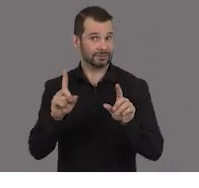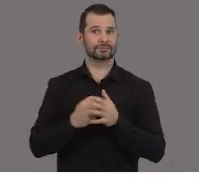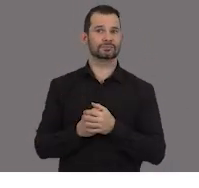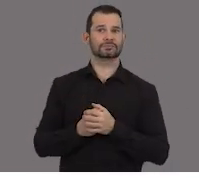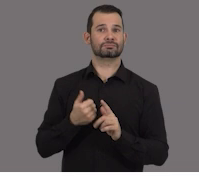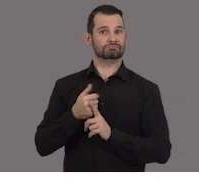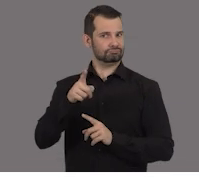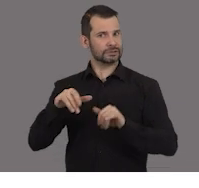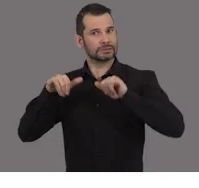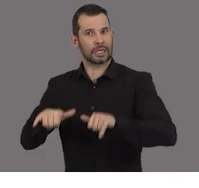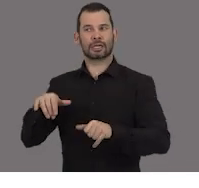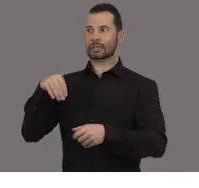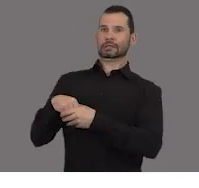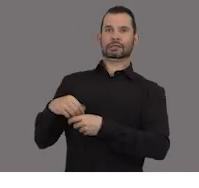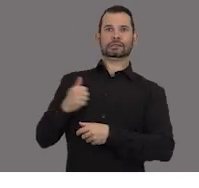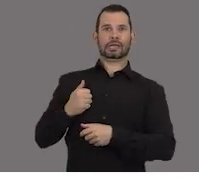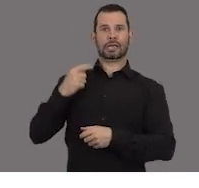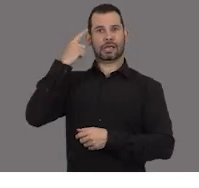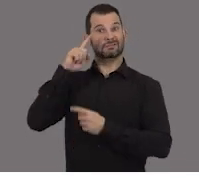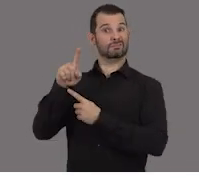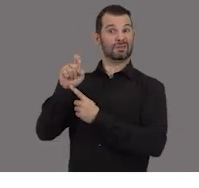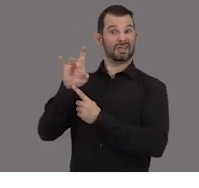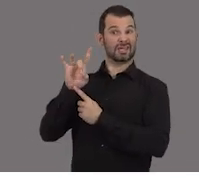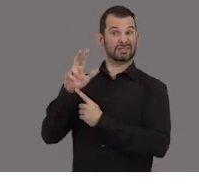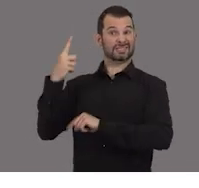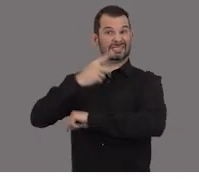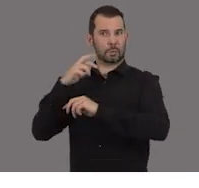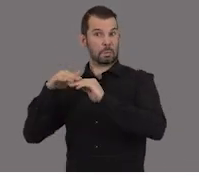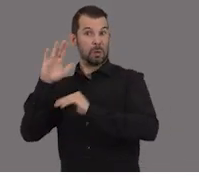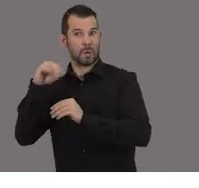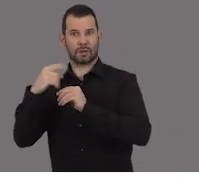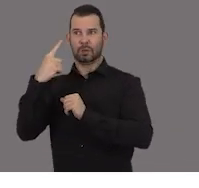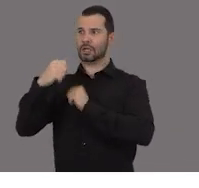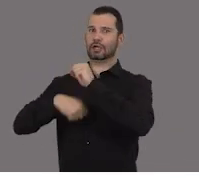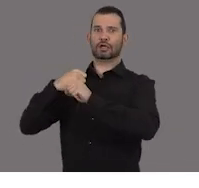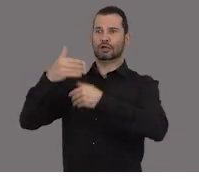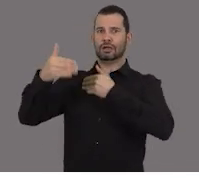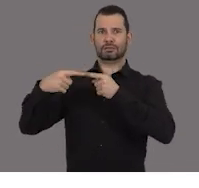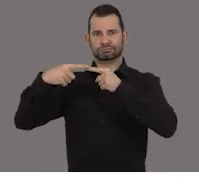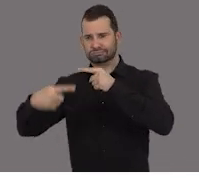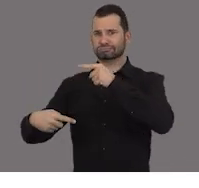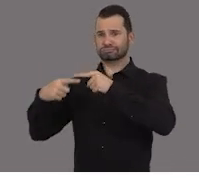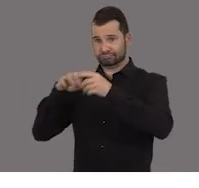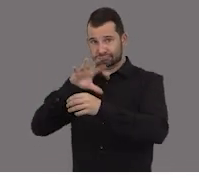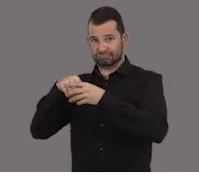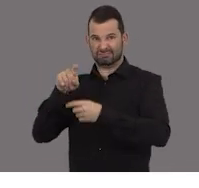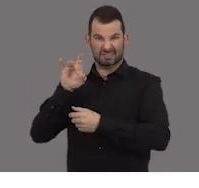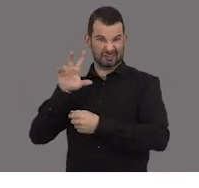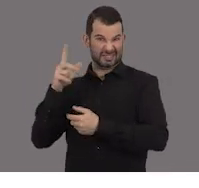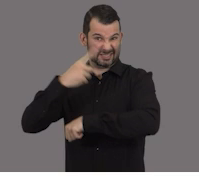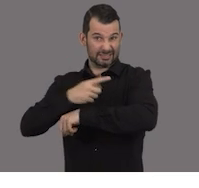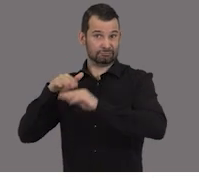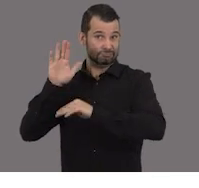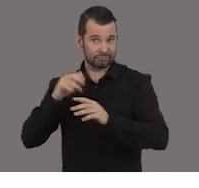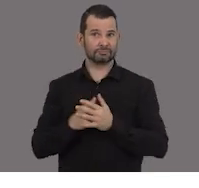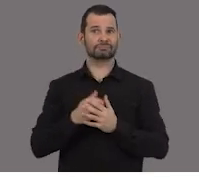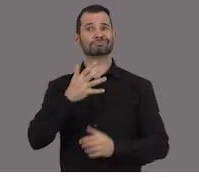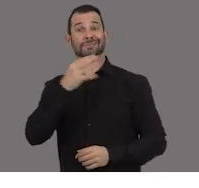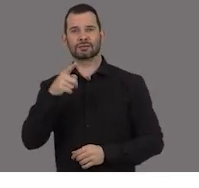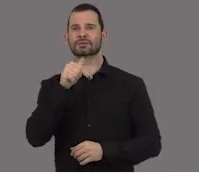with Canada, but you stay in Canada for 183 days or more in one calendar